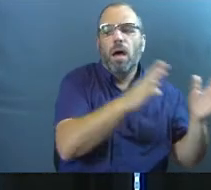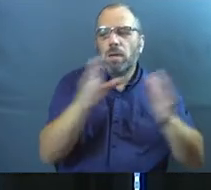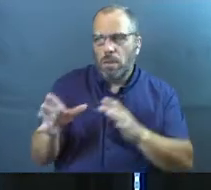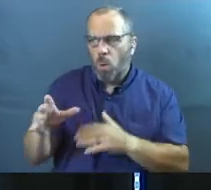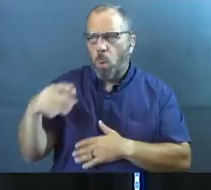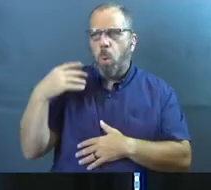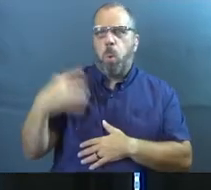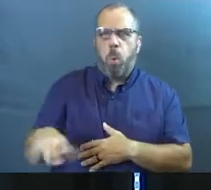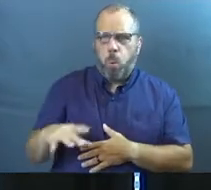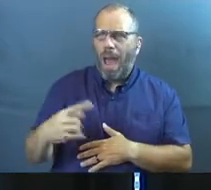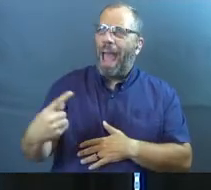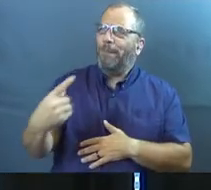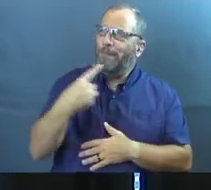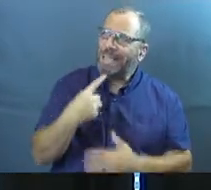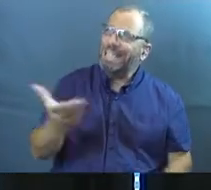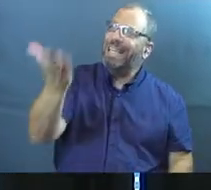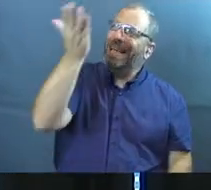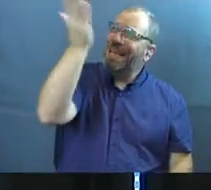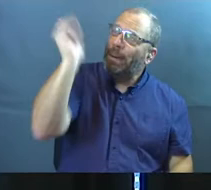To, dang, I miss him.